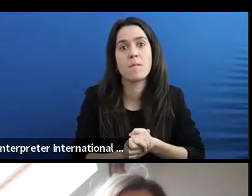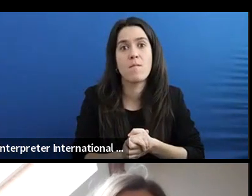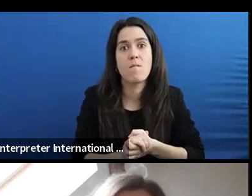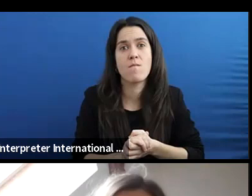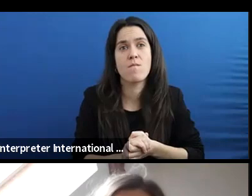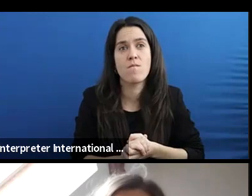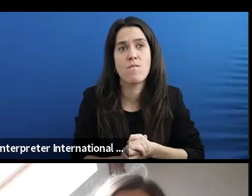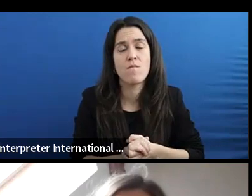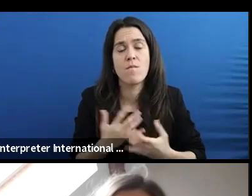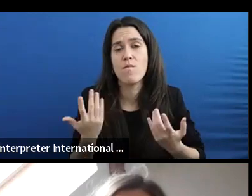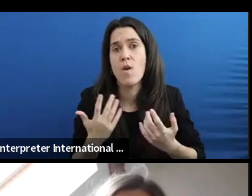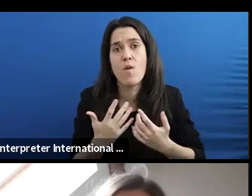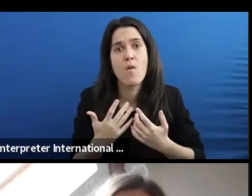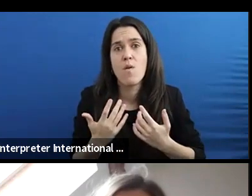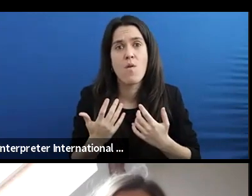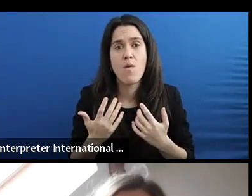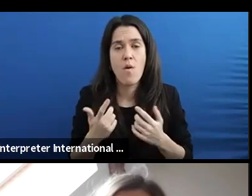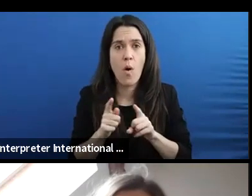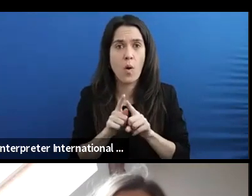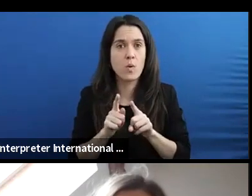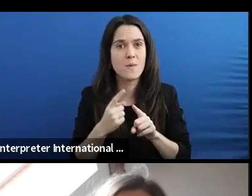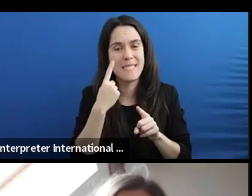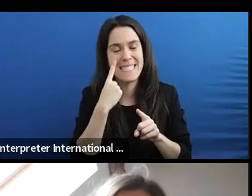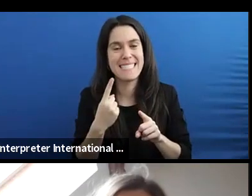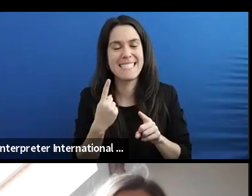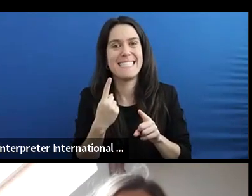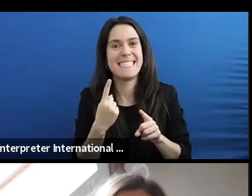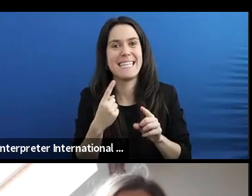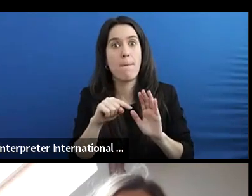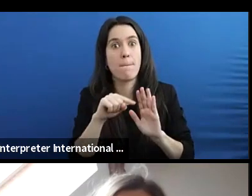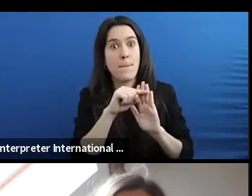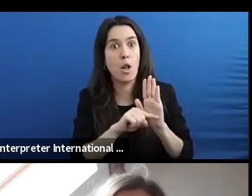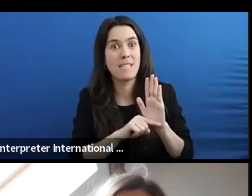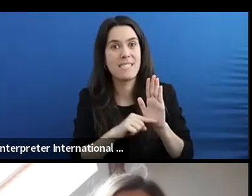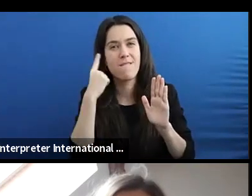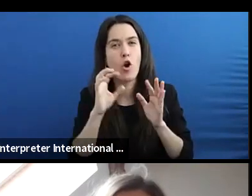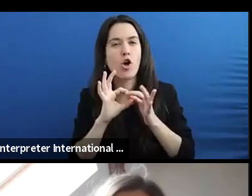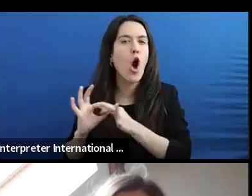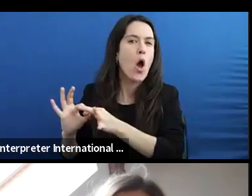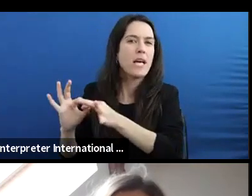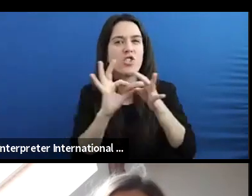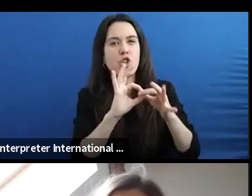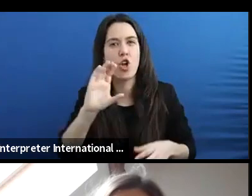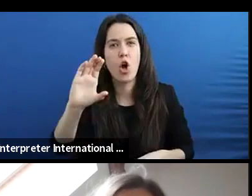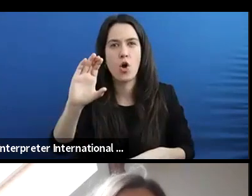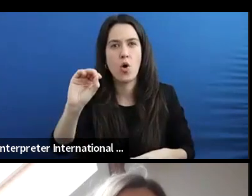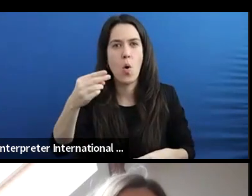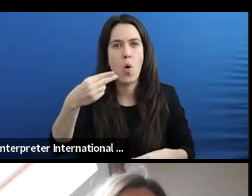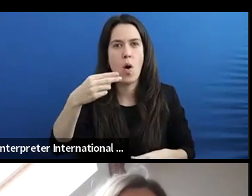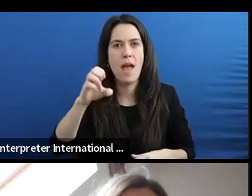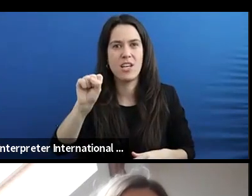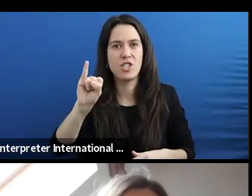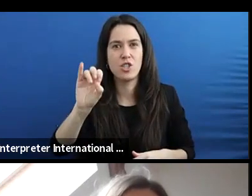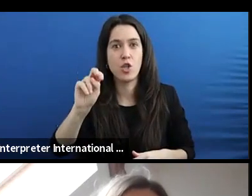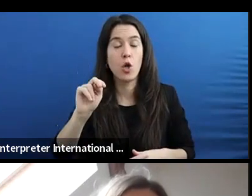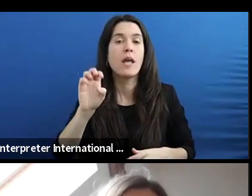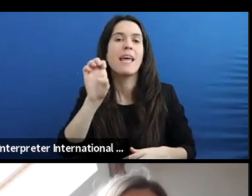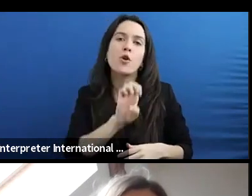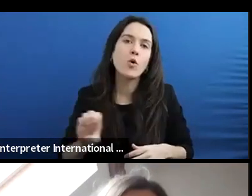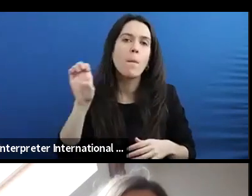to find in the cohesion policy and the European, the regional funds, because we have